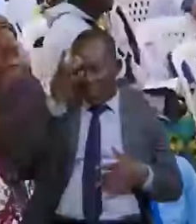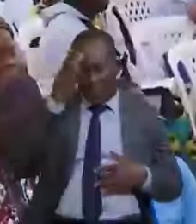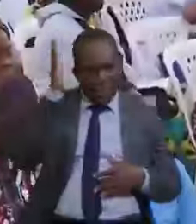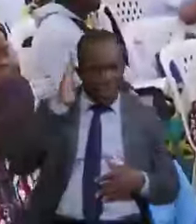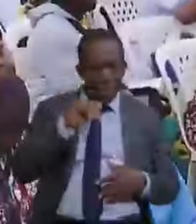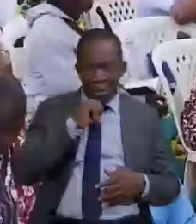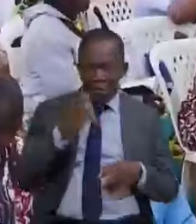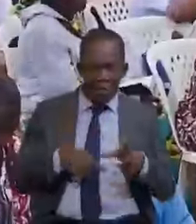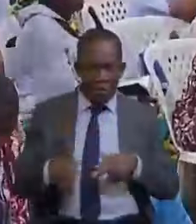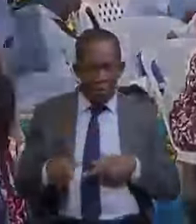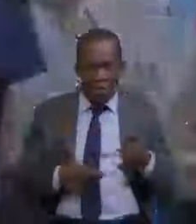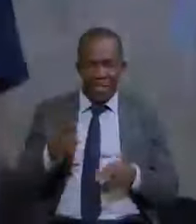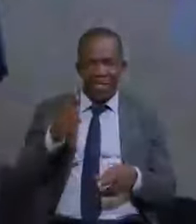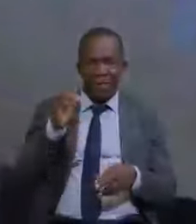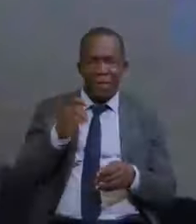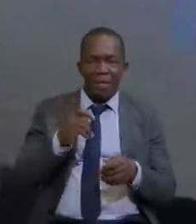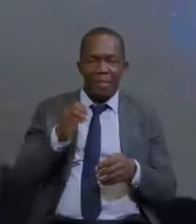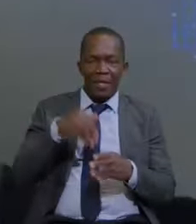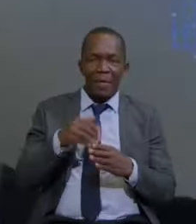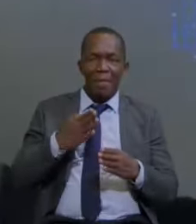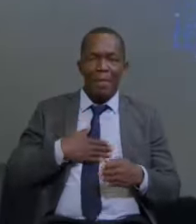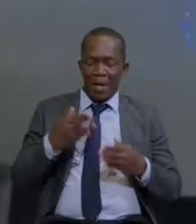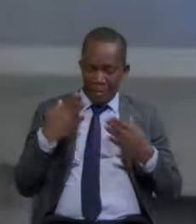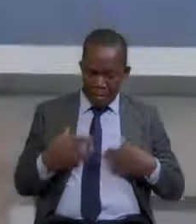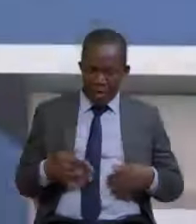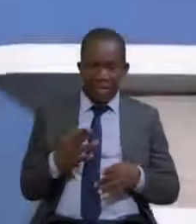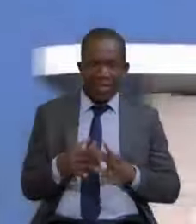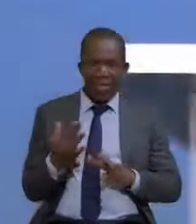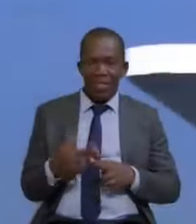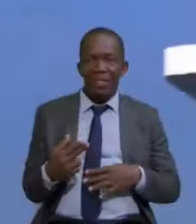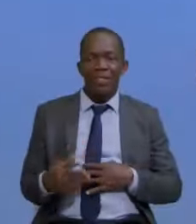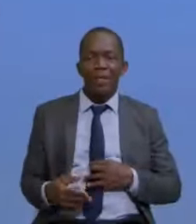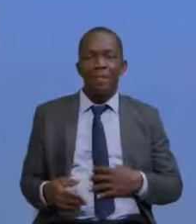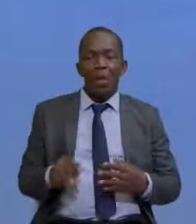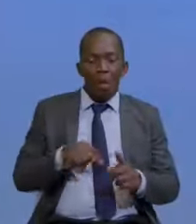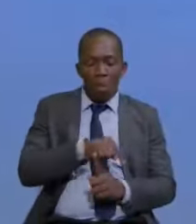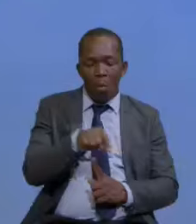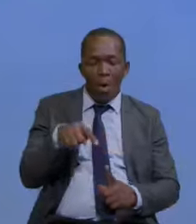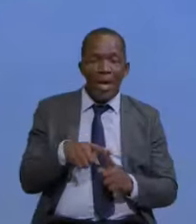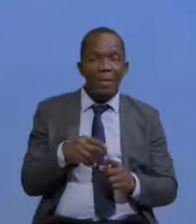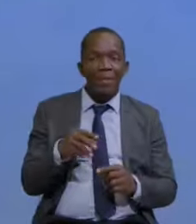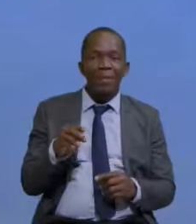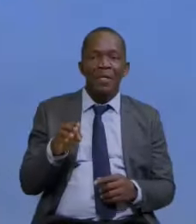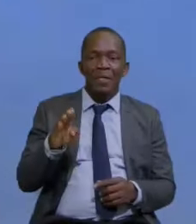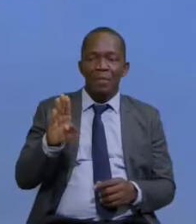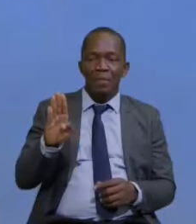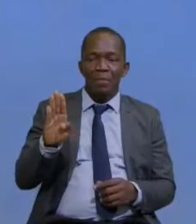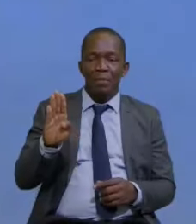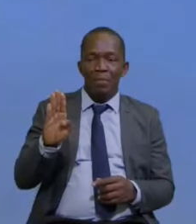diabetes is reigning there, you can't control when to sit down, when to stand up. The reigning